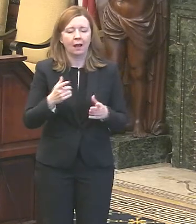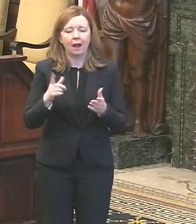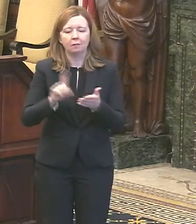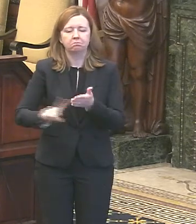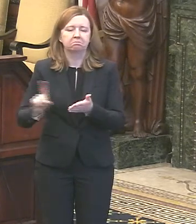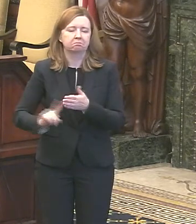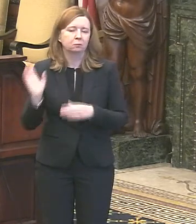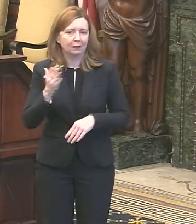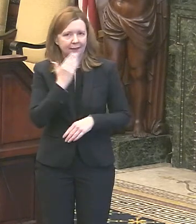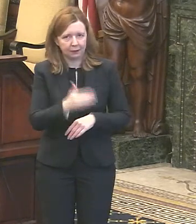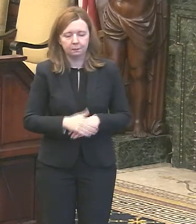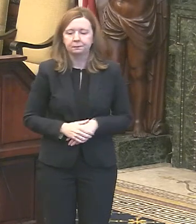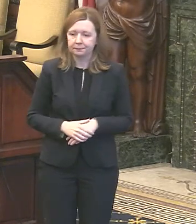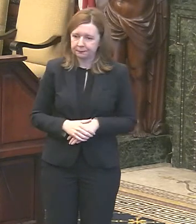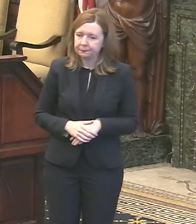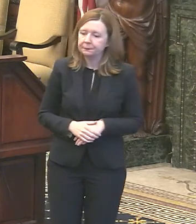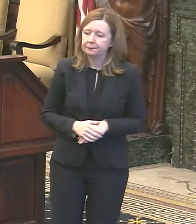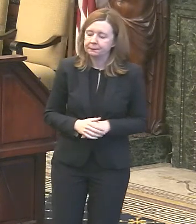just about those ones. Thanks.